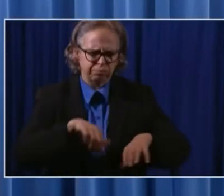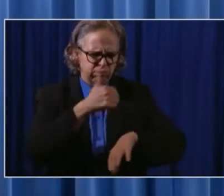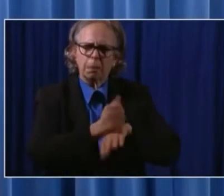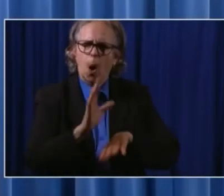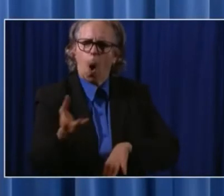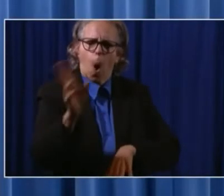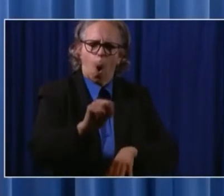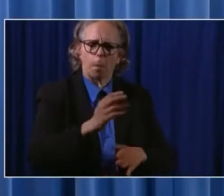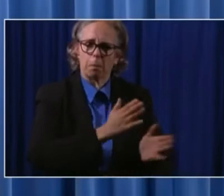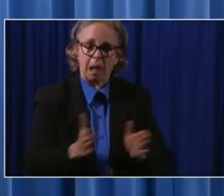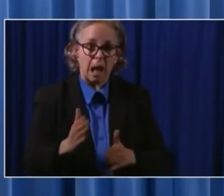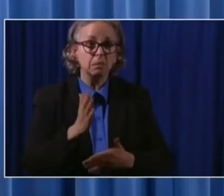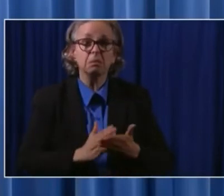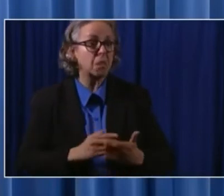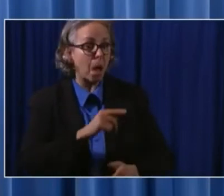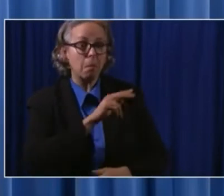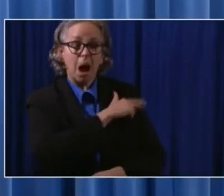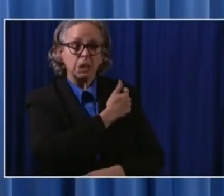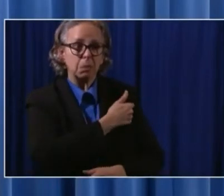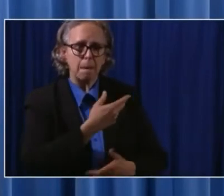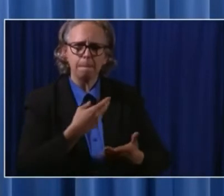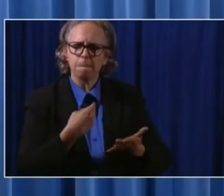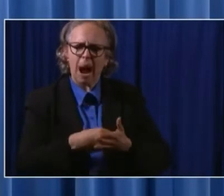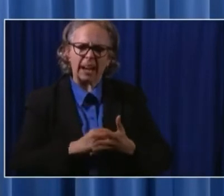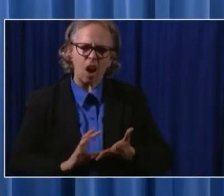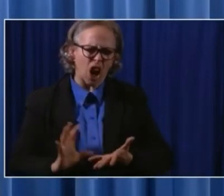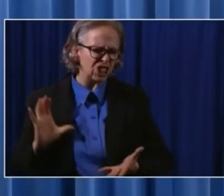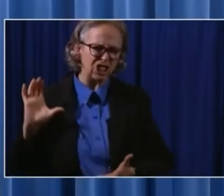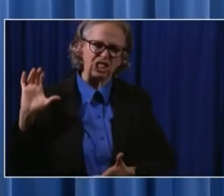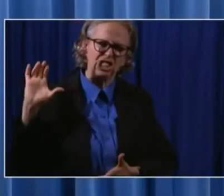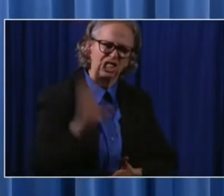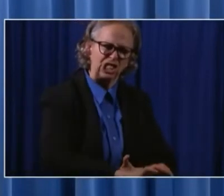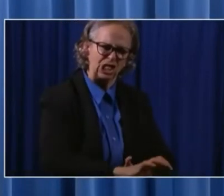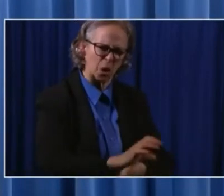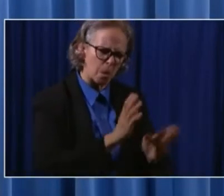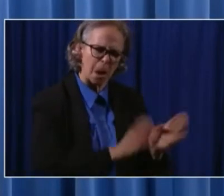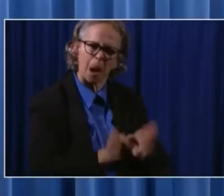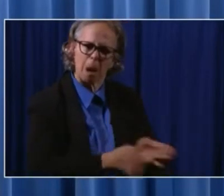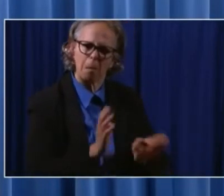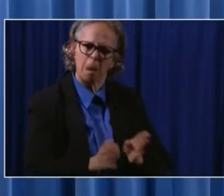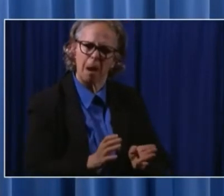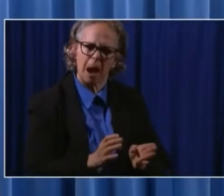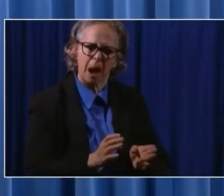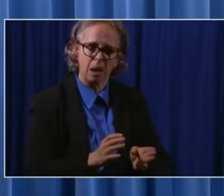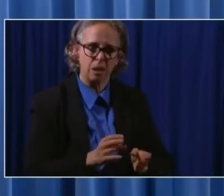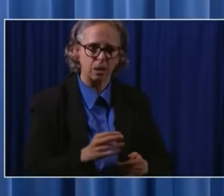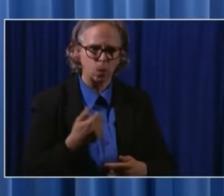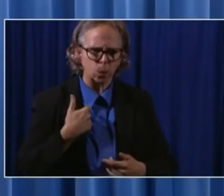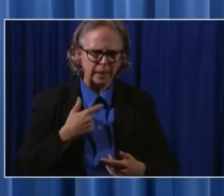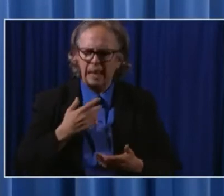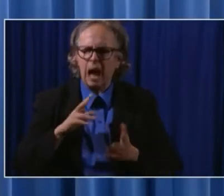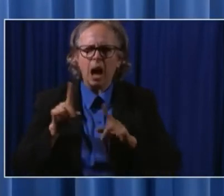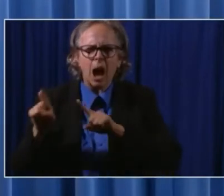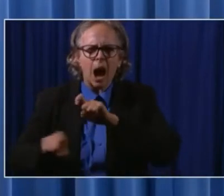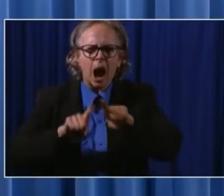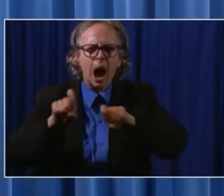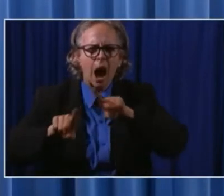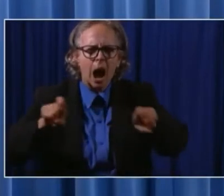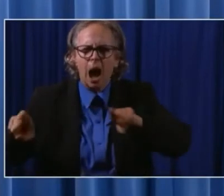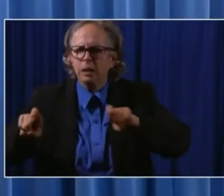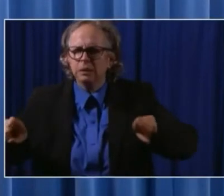in planning. One of the things that we check with them, we were checking with them, I wasn't on the call, but we checked with them